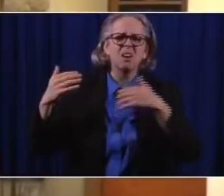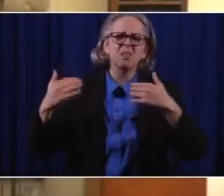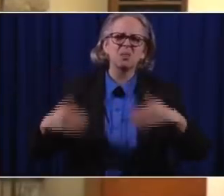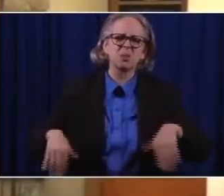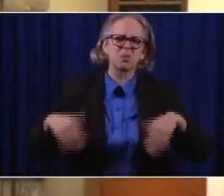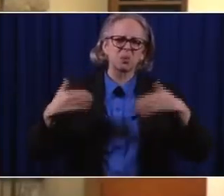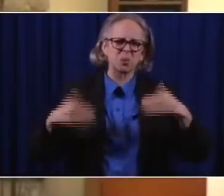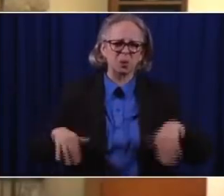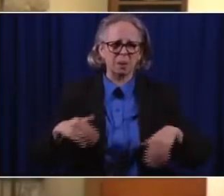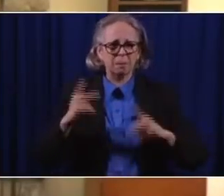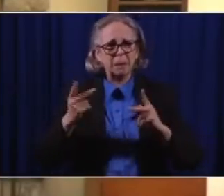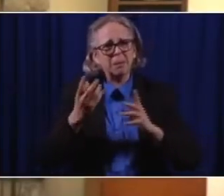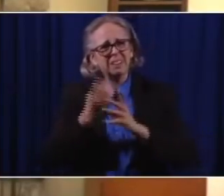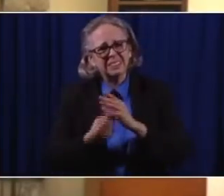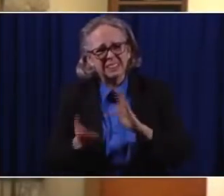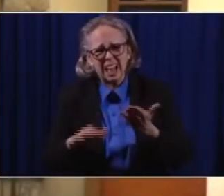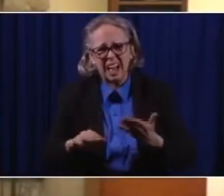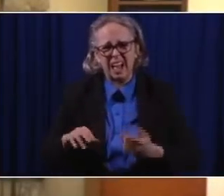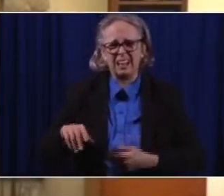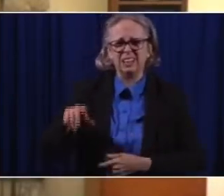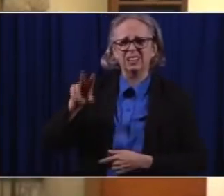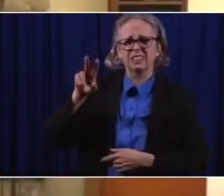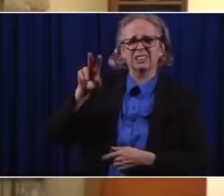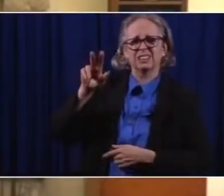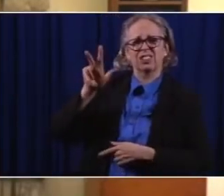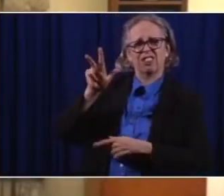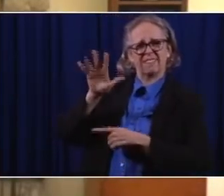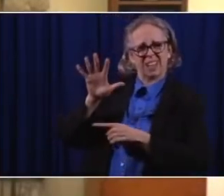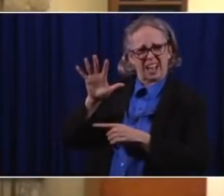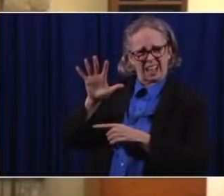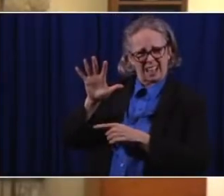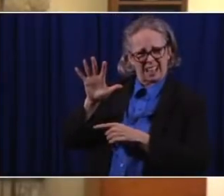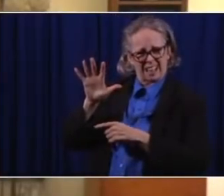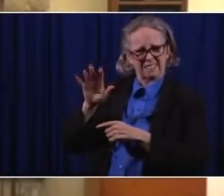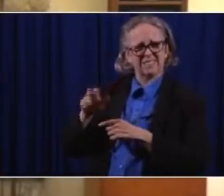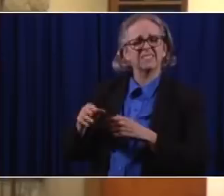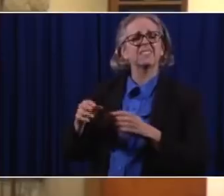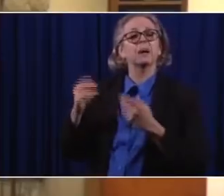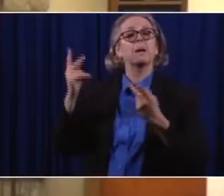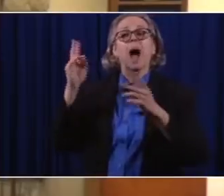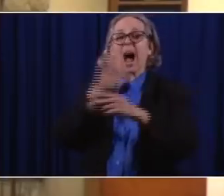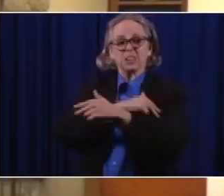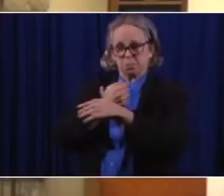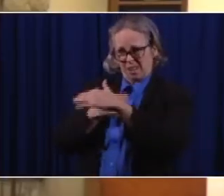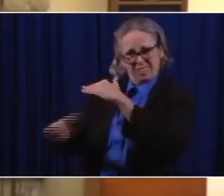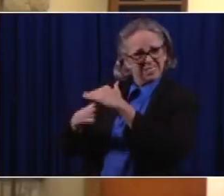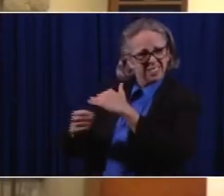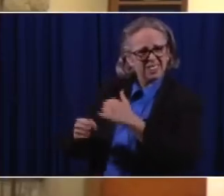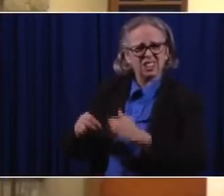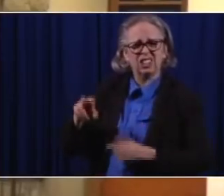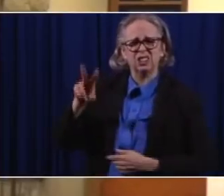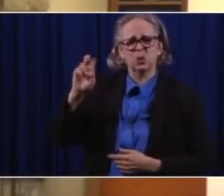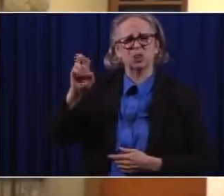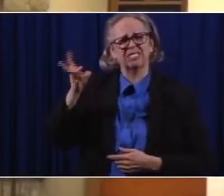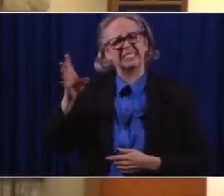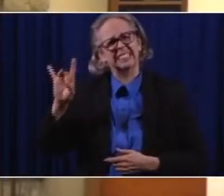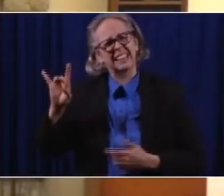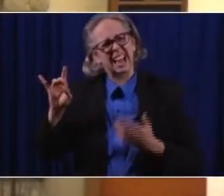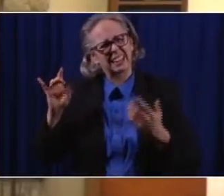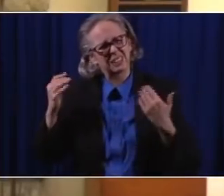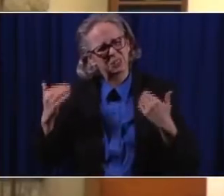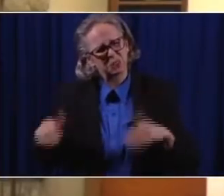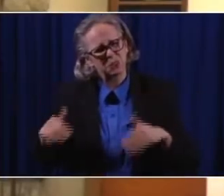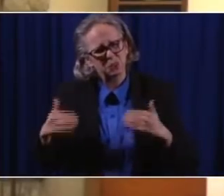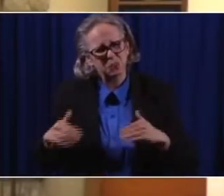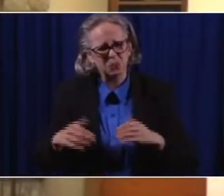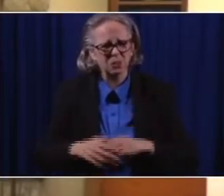hospitalizations 268. Again, both of these numbers, as you see, are larger than the 21-day average. ICU admissions are not. They're